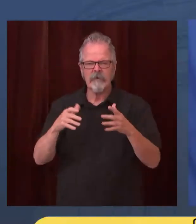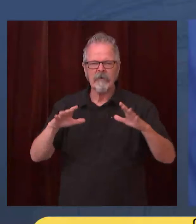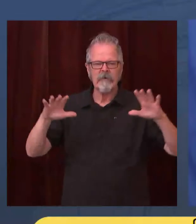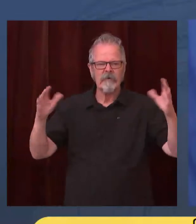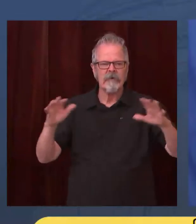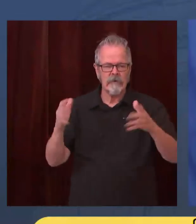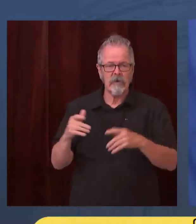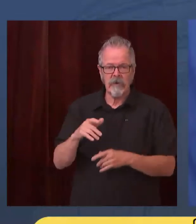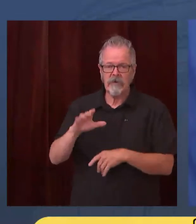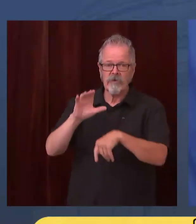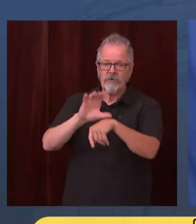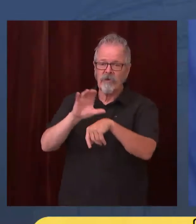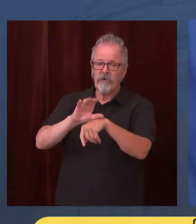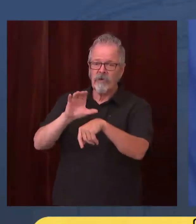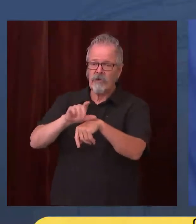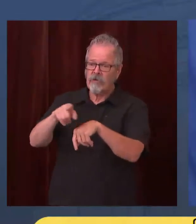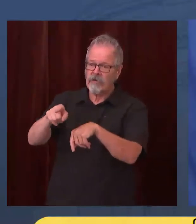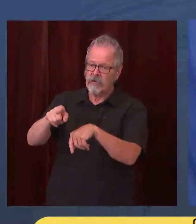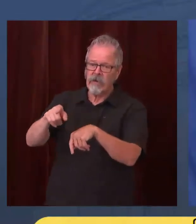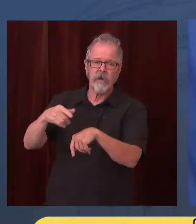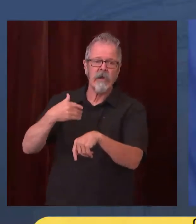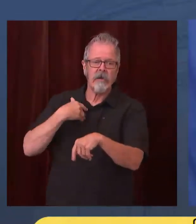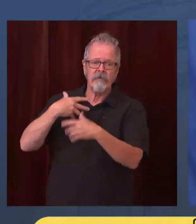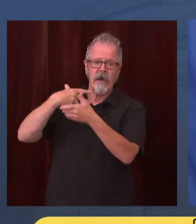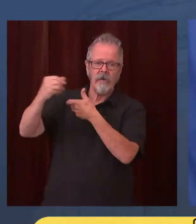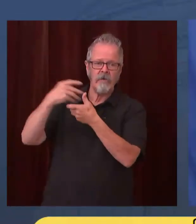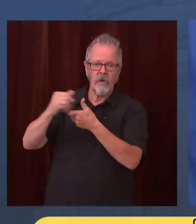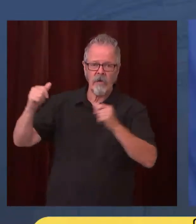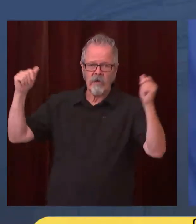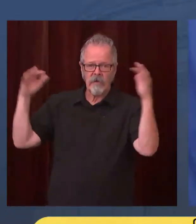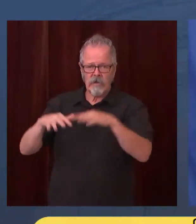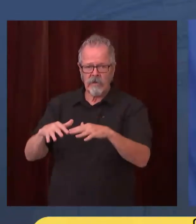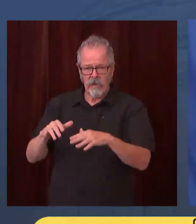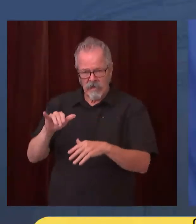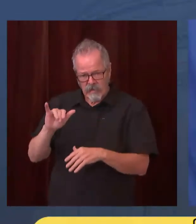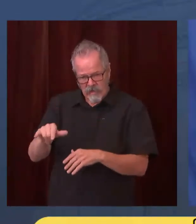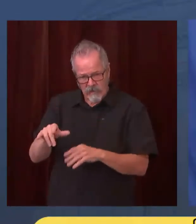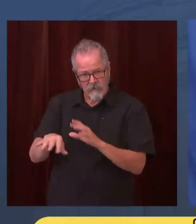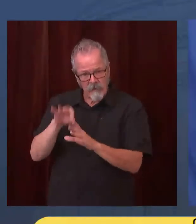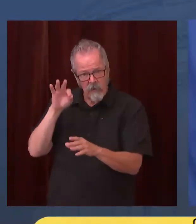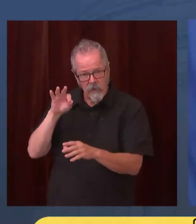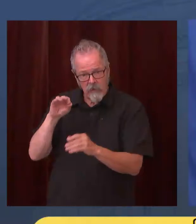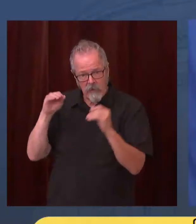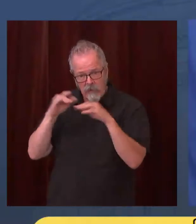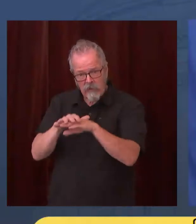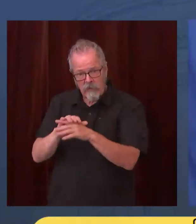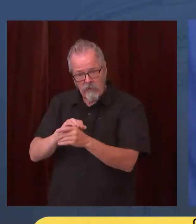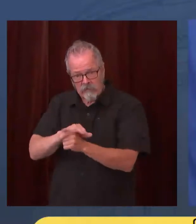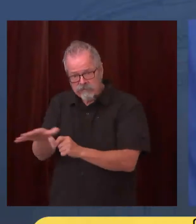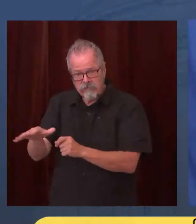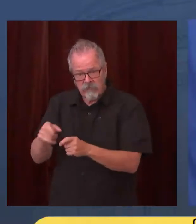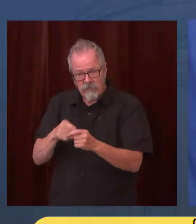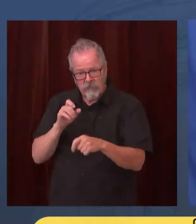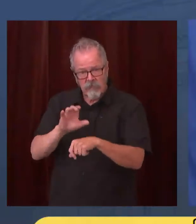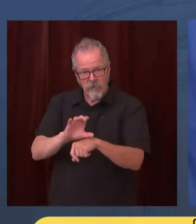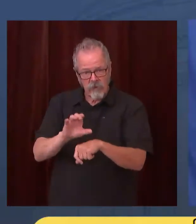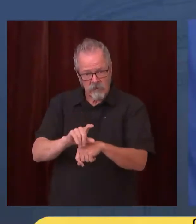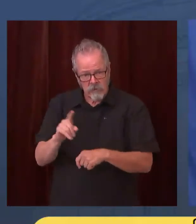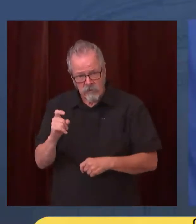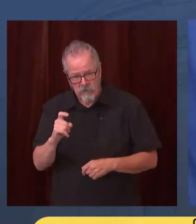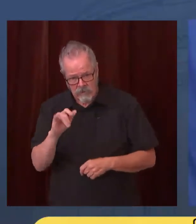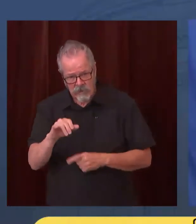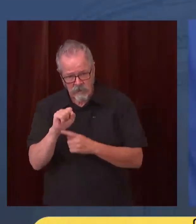infection? Yeah, at this time, we have the state resources to be able to handle what's happening within our